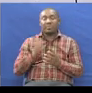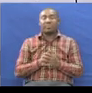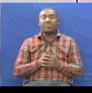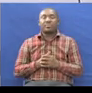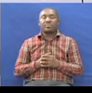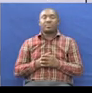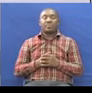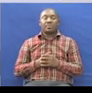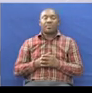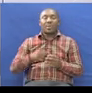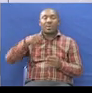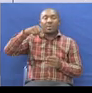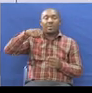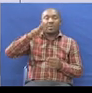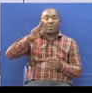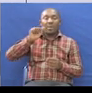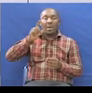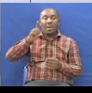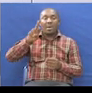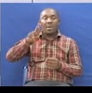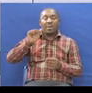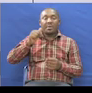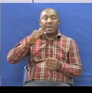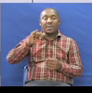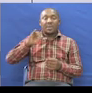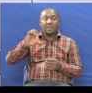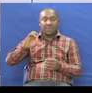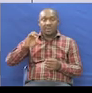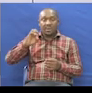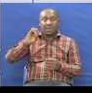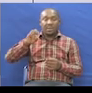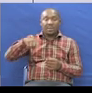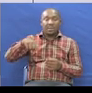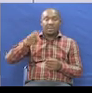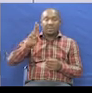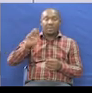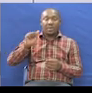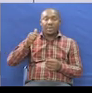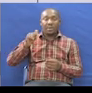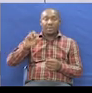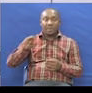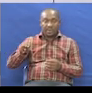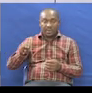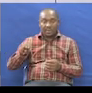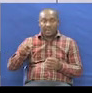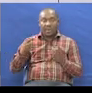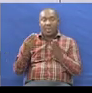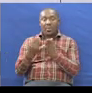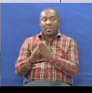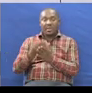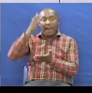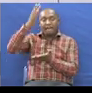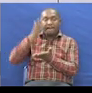Perfect square. I'll just give you an example here. Just one example, it's enough, because the way of solving this one is the same as the way of